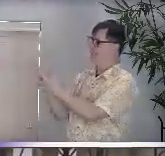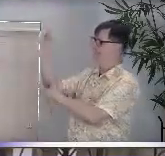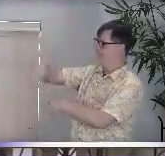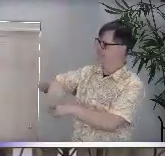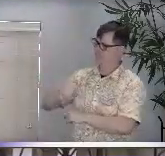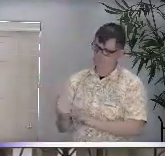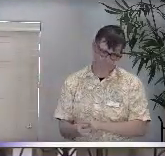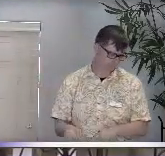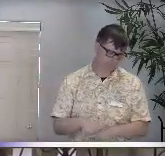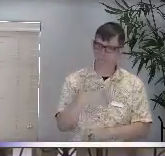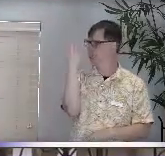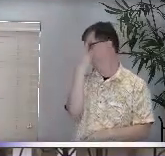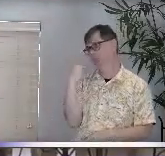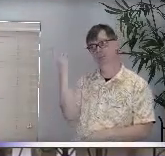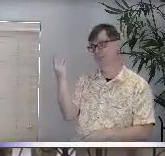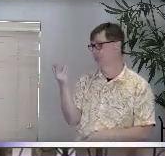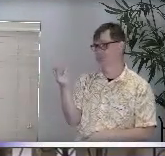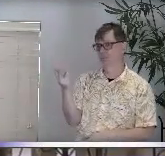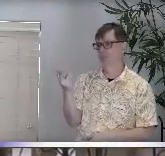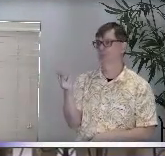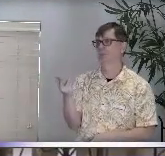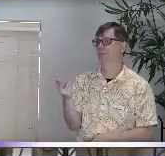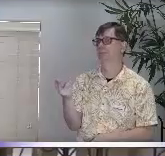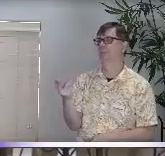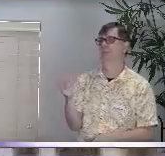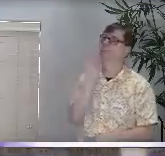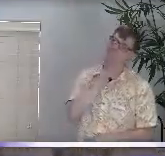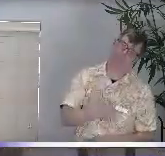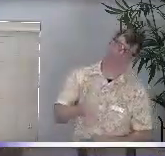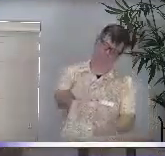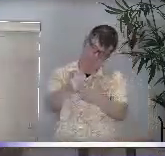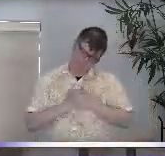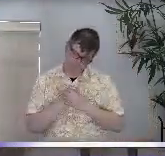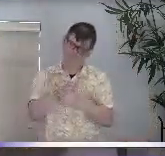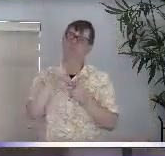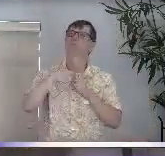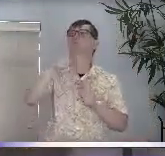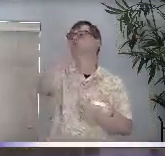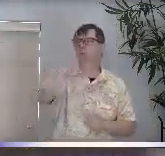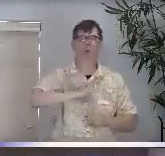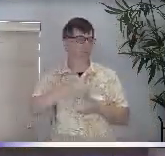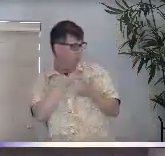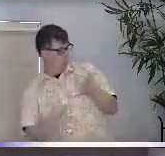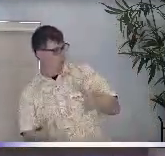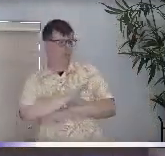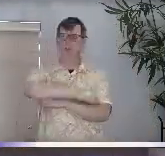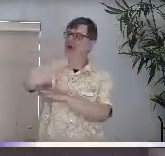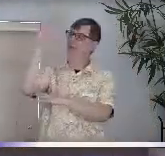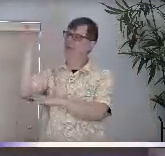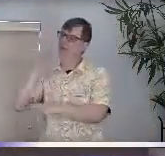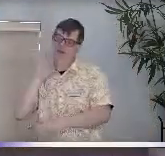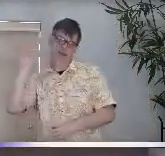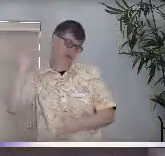well, that mirror is not always pretty. But I can commit to you that even though I don't want to write a talk every Sunday and be here, that's the